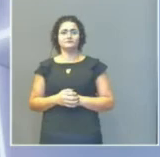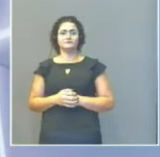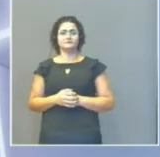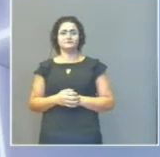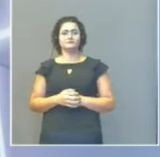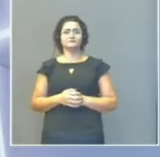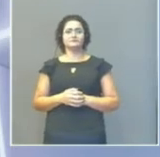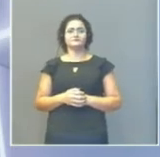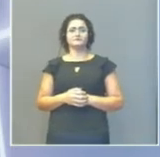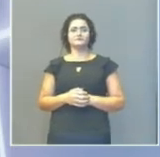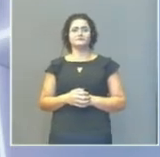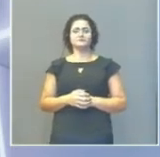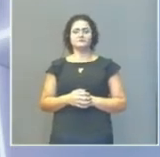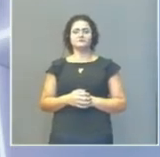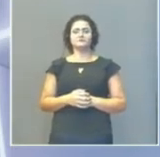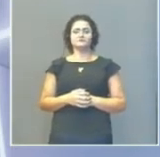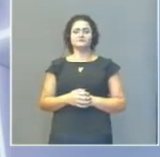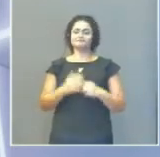privilege, if you will,